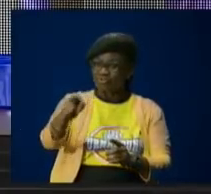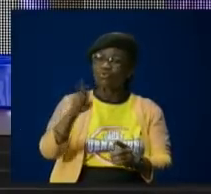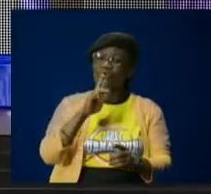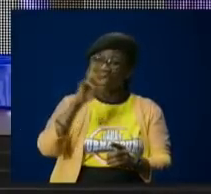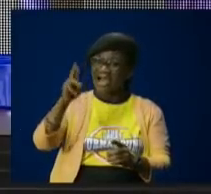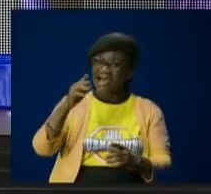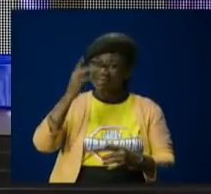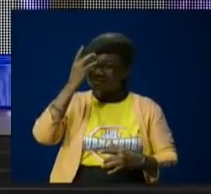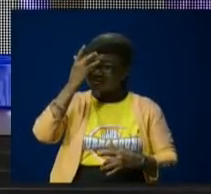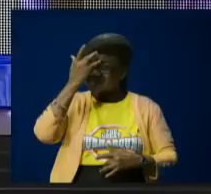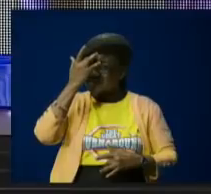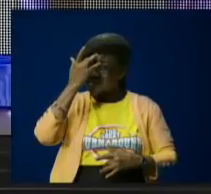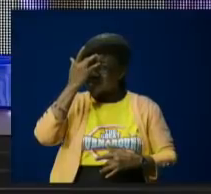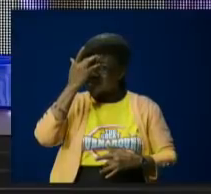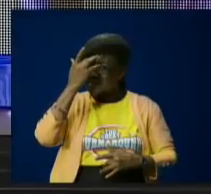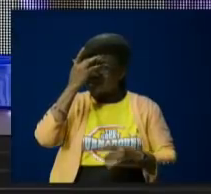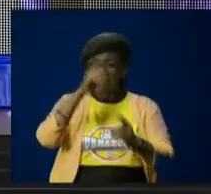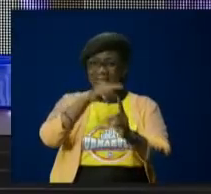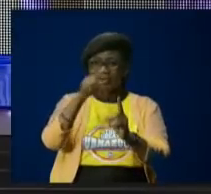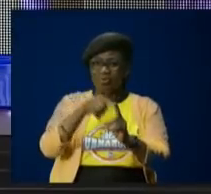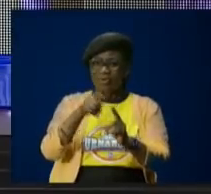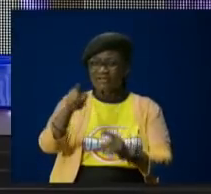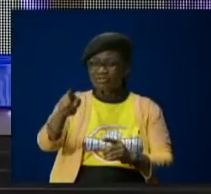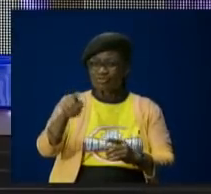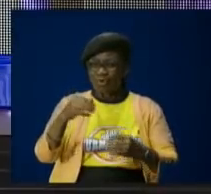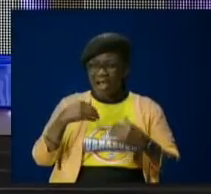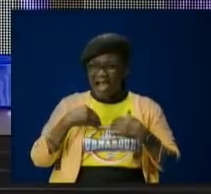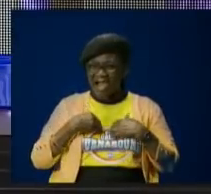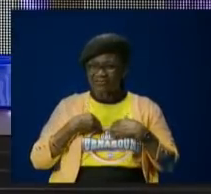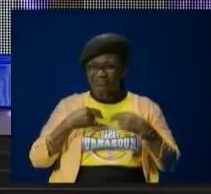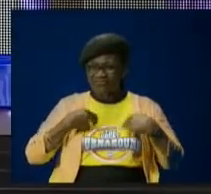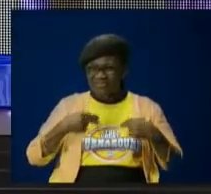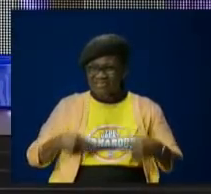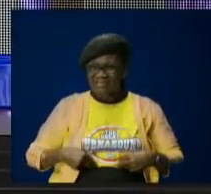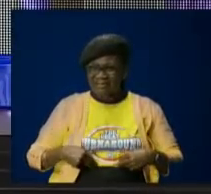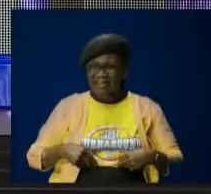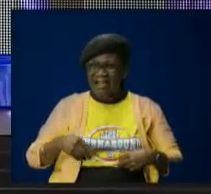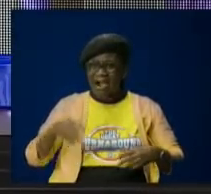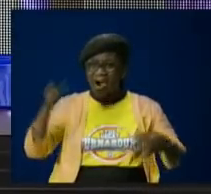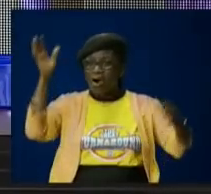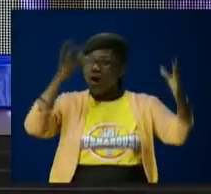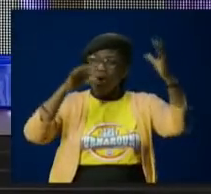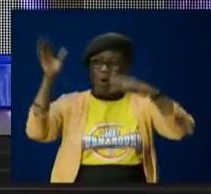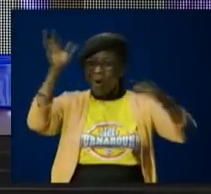when you have a physical storm in your body,